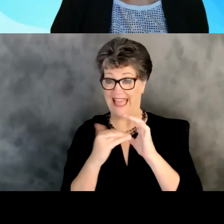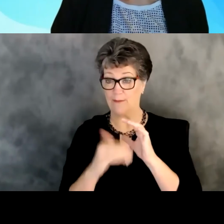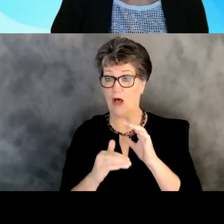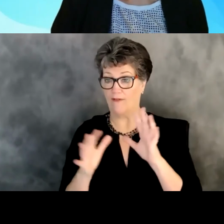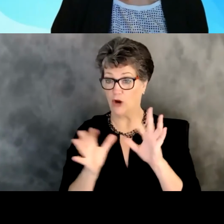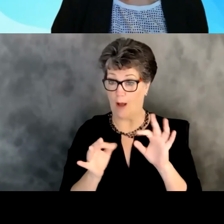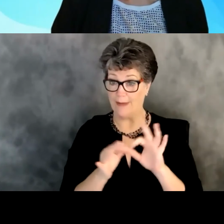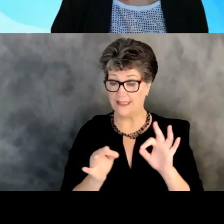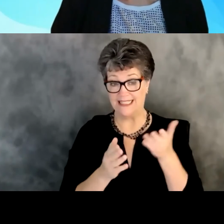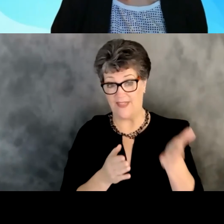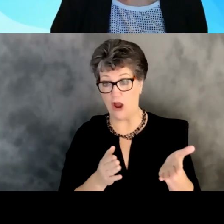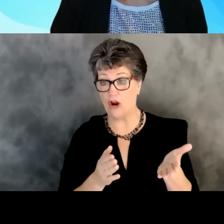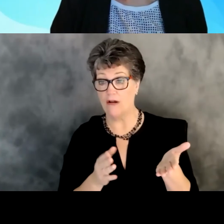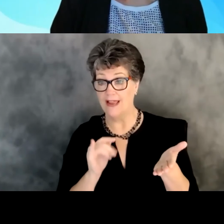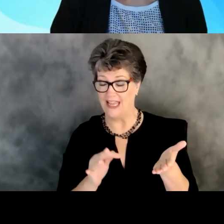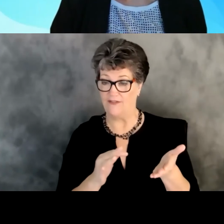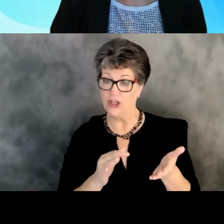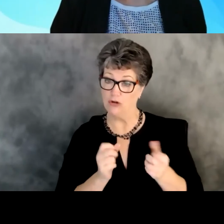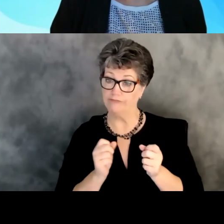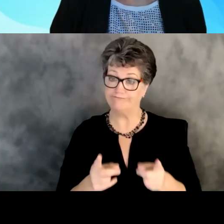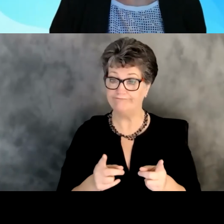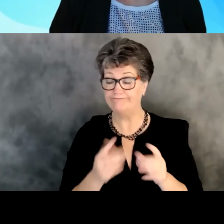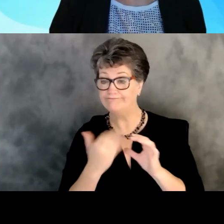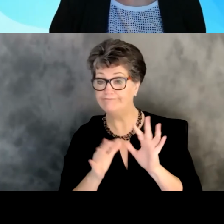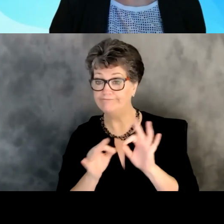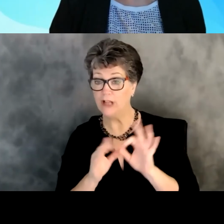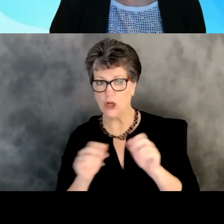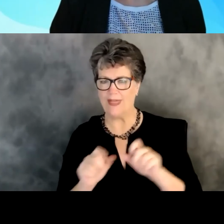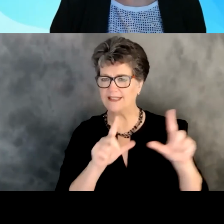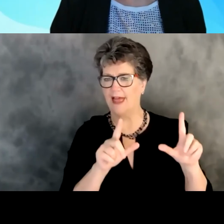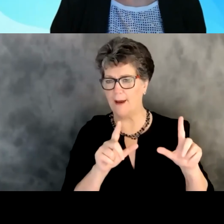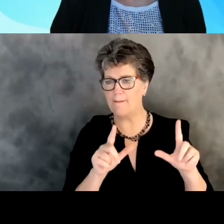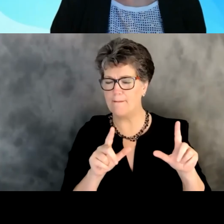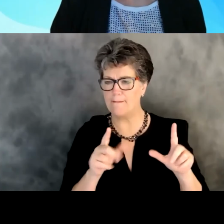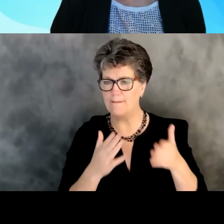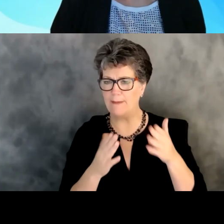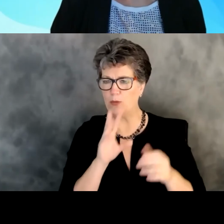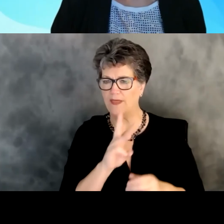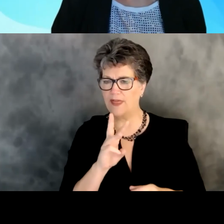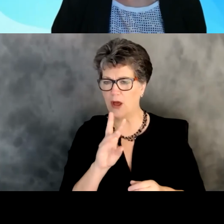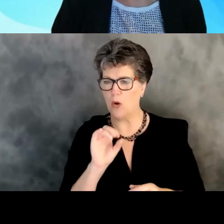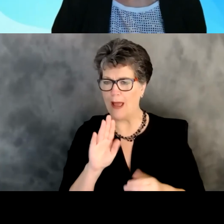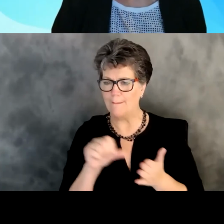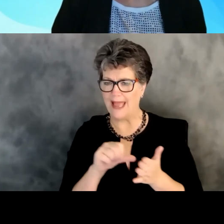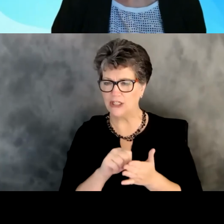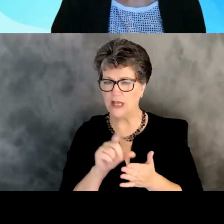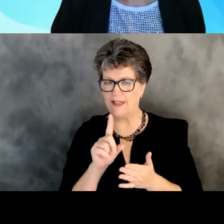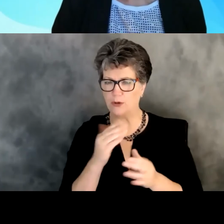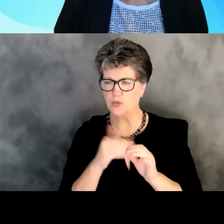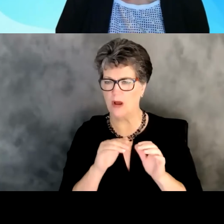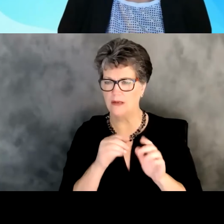comments is there if you are so moved to tell us something that we didn't hear. Can you put that slide up, maybe with the web page and the email one back?